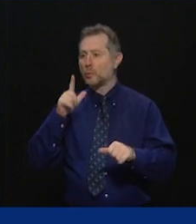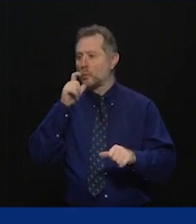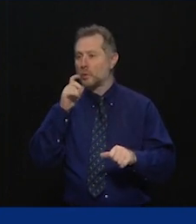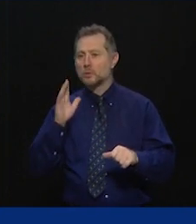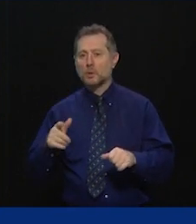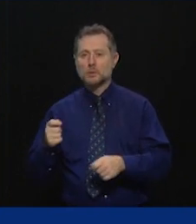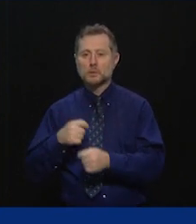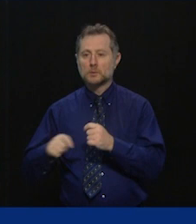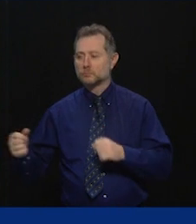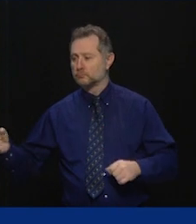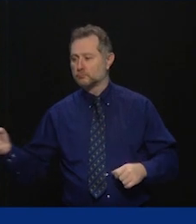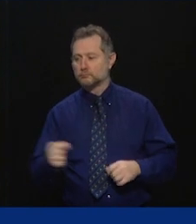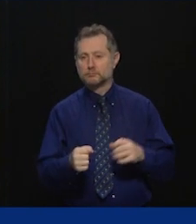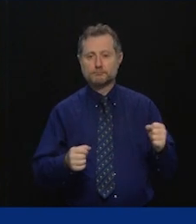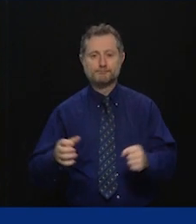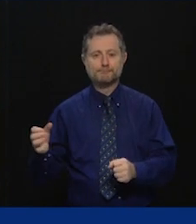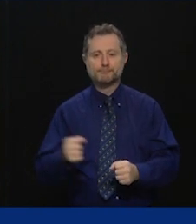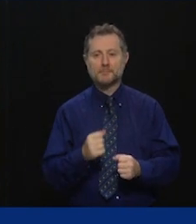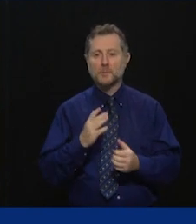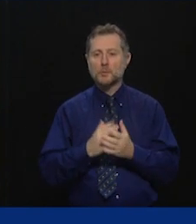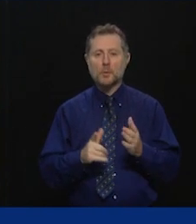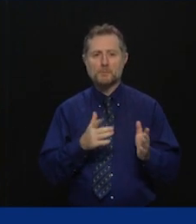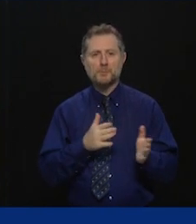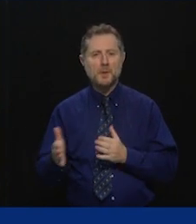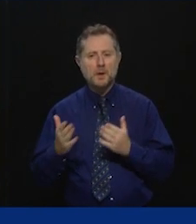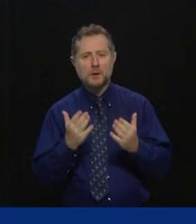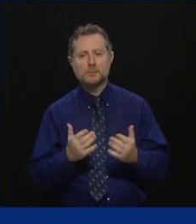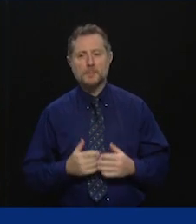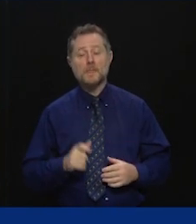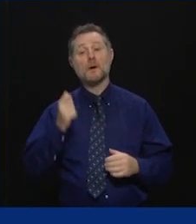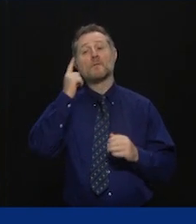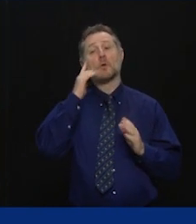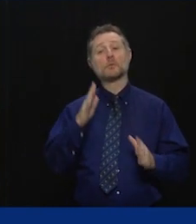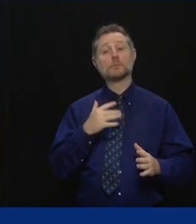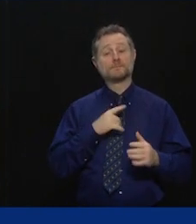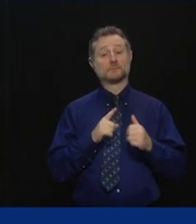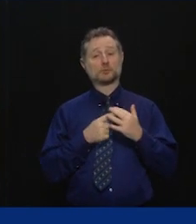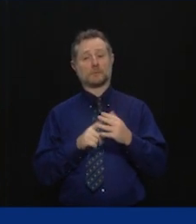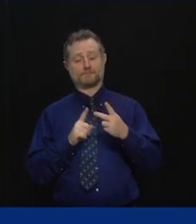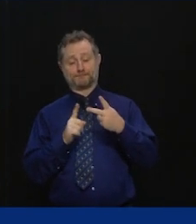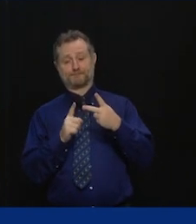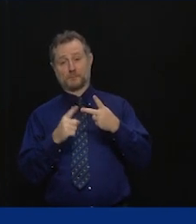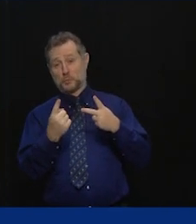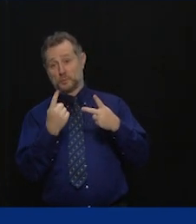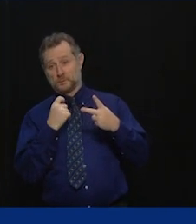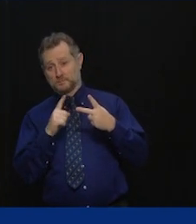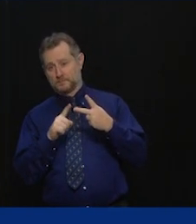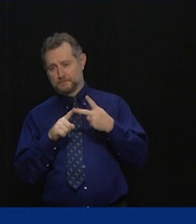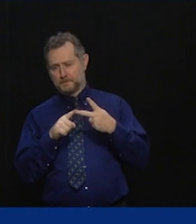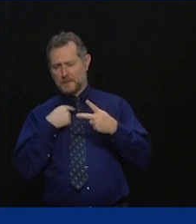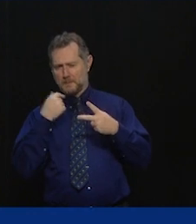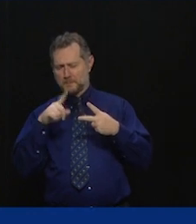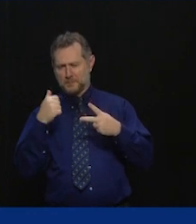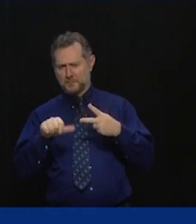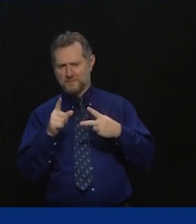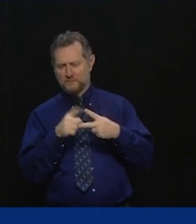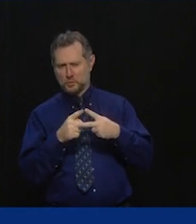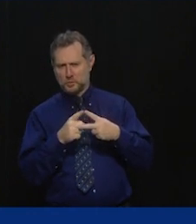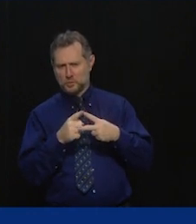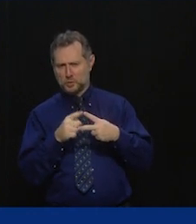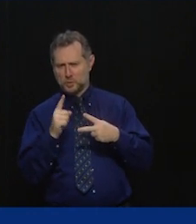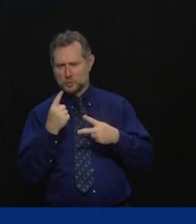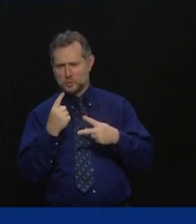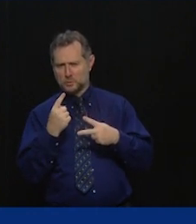coming from? What's the plan? Well, I'll start with the last question, see if I remember the first one by the time I get through your probably 3.5-part